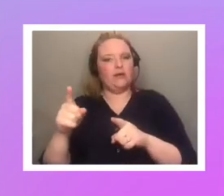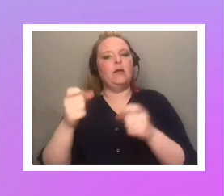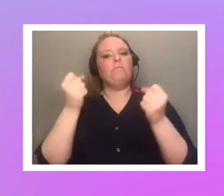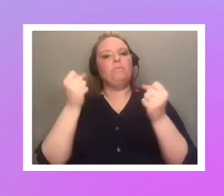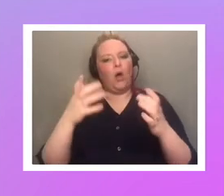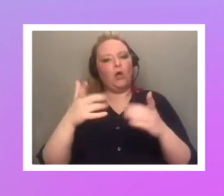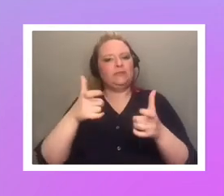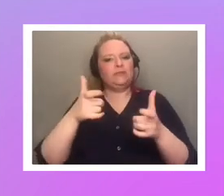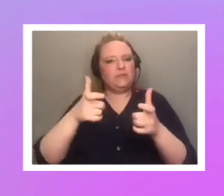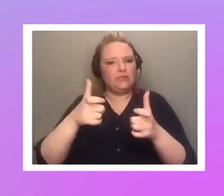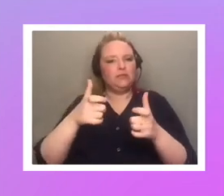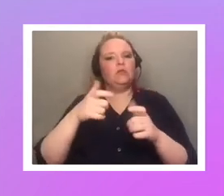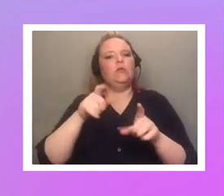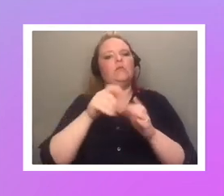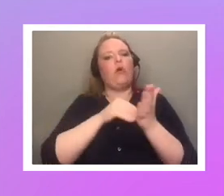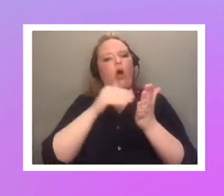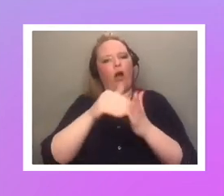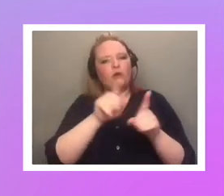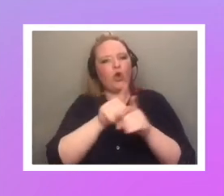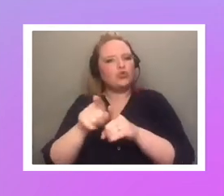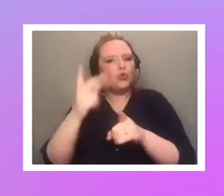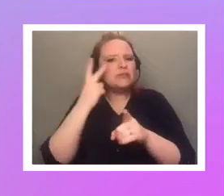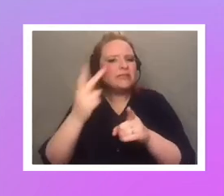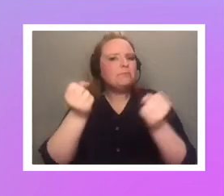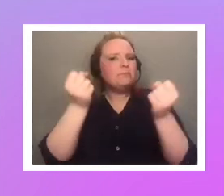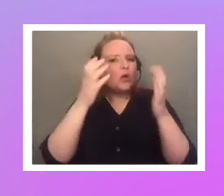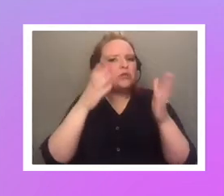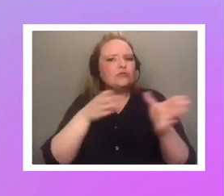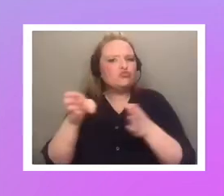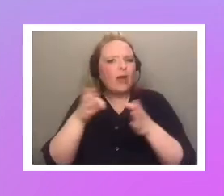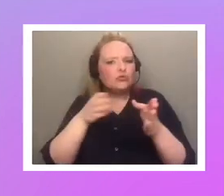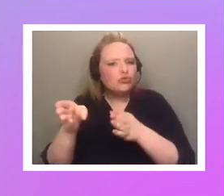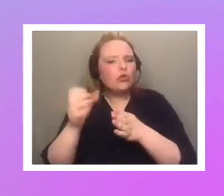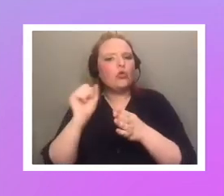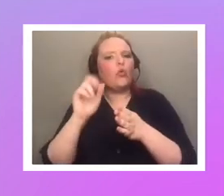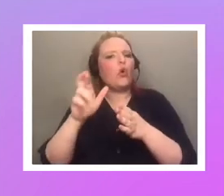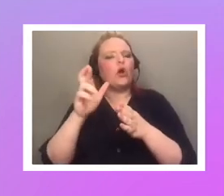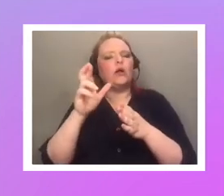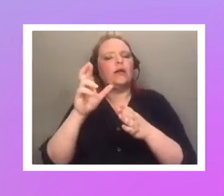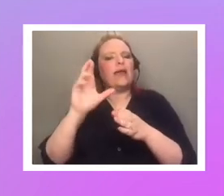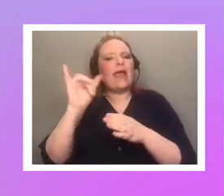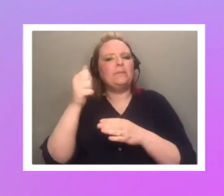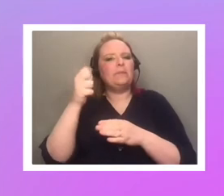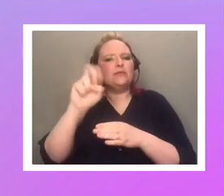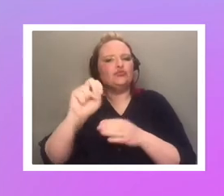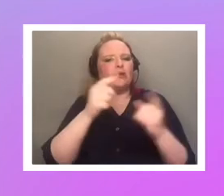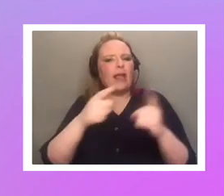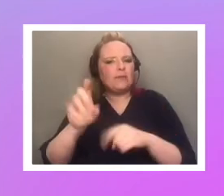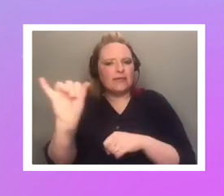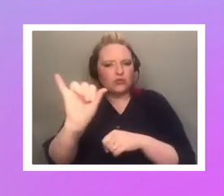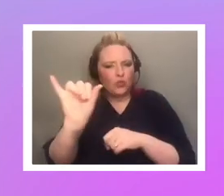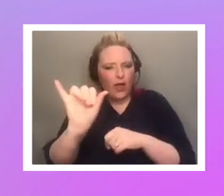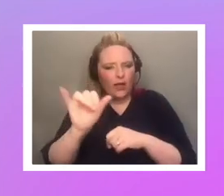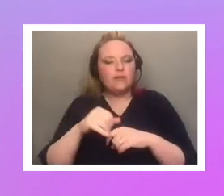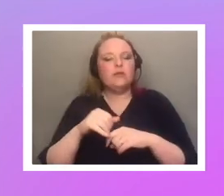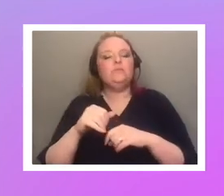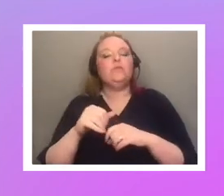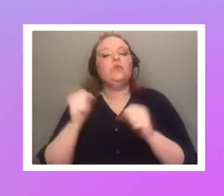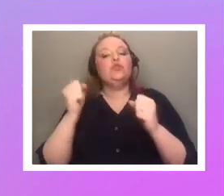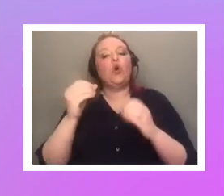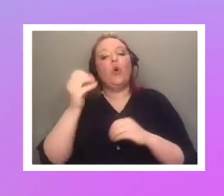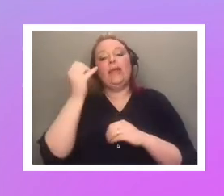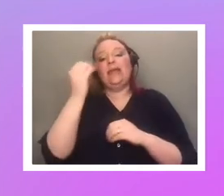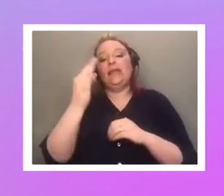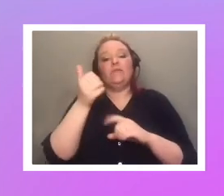we often also see some multi-directional action or animation happening in there as well. So if you